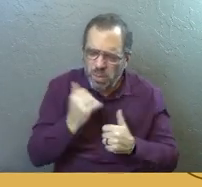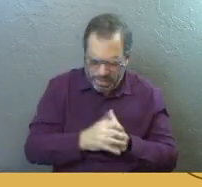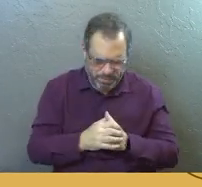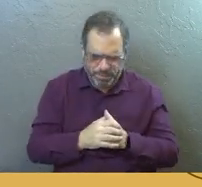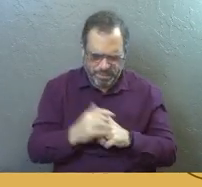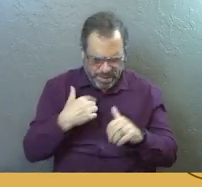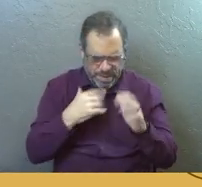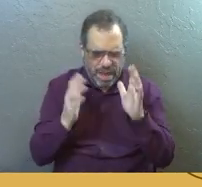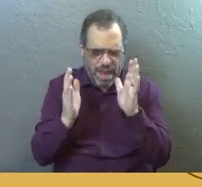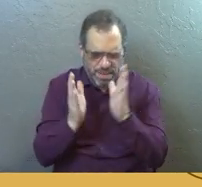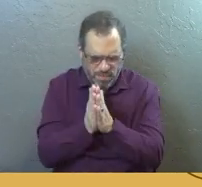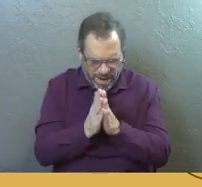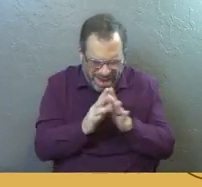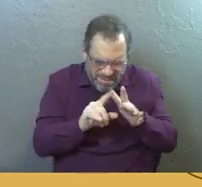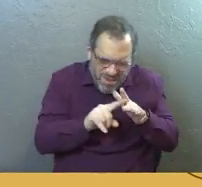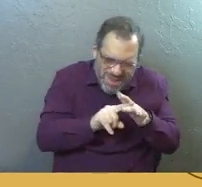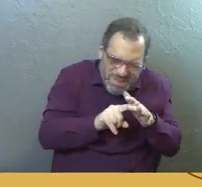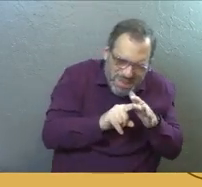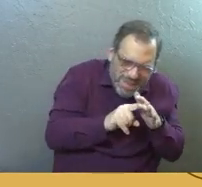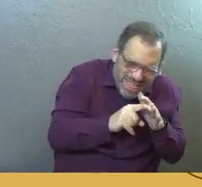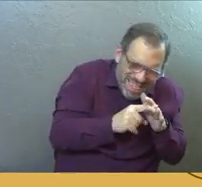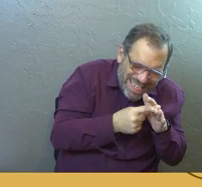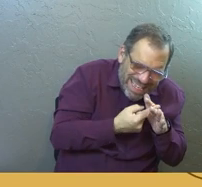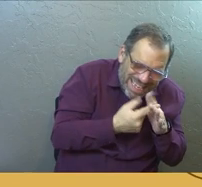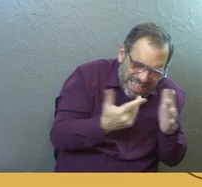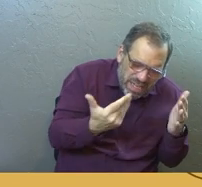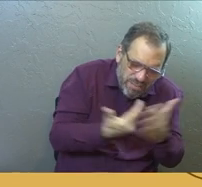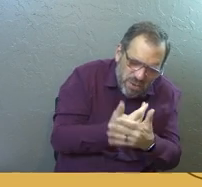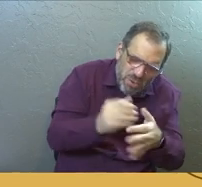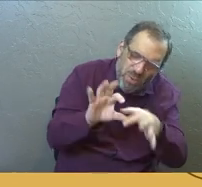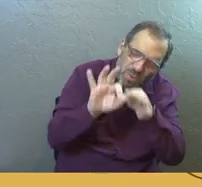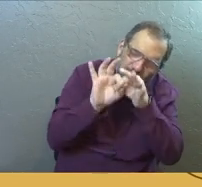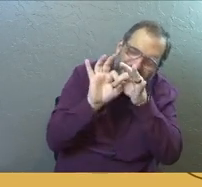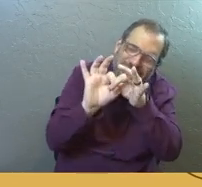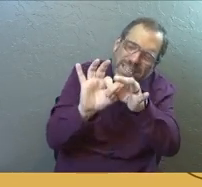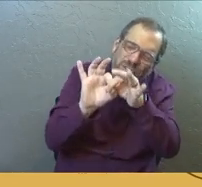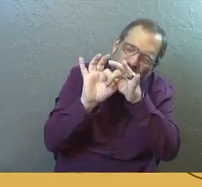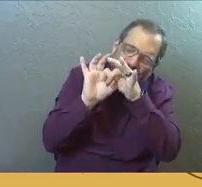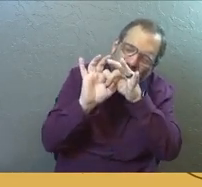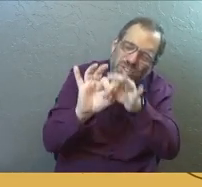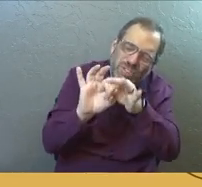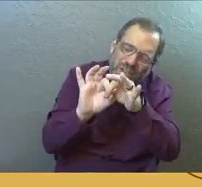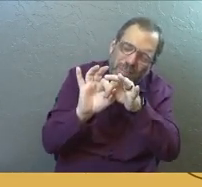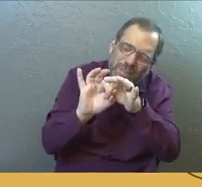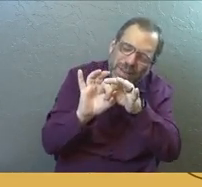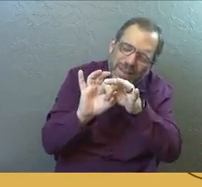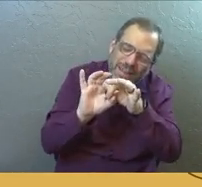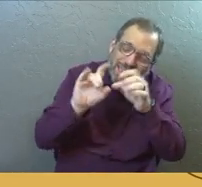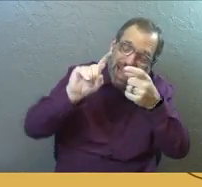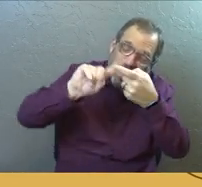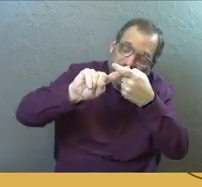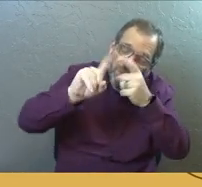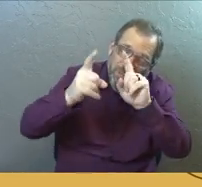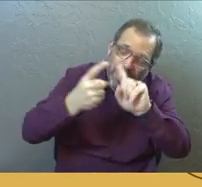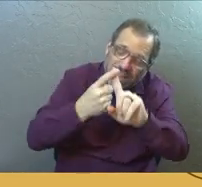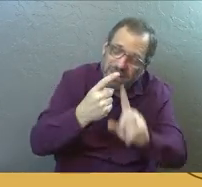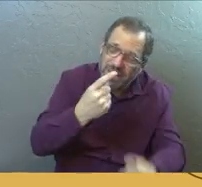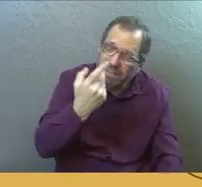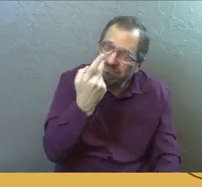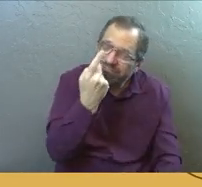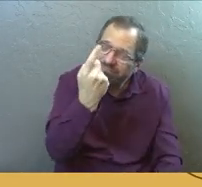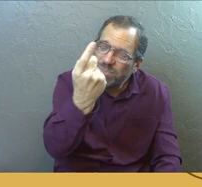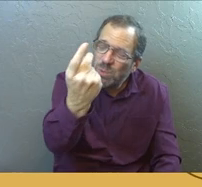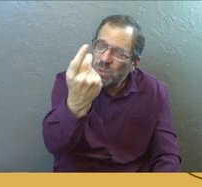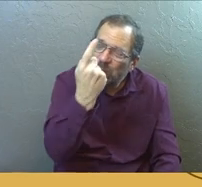And Lord, I pray, Lord, for the beginning of a new relationship where there's a friendship between us and you,